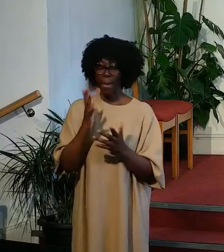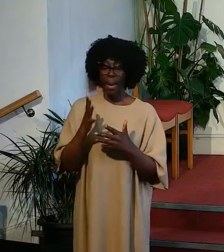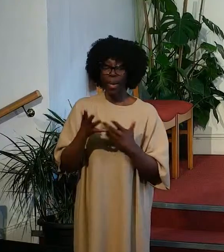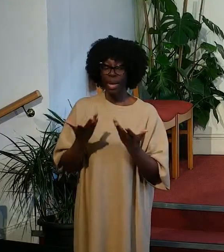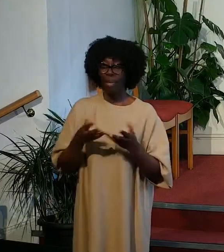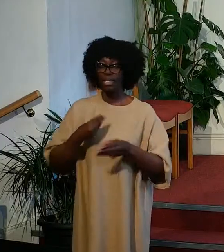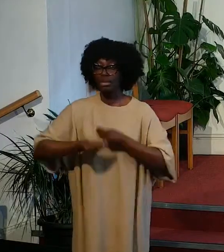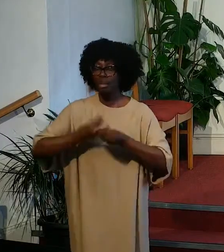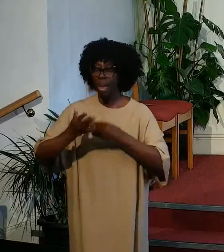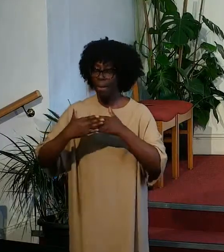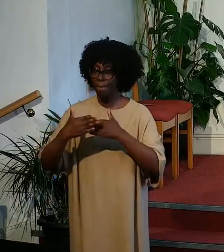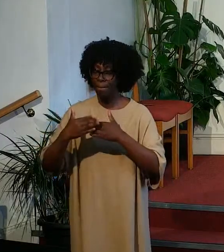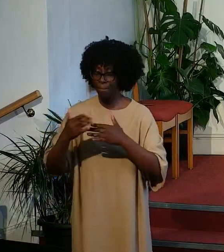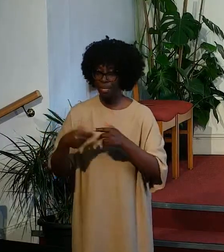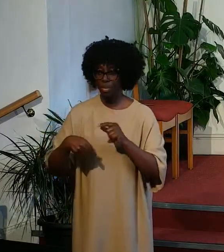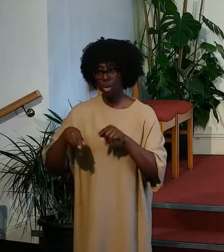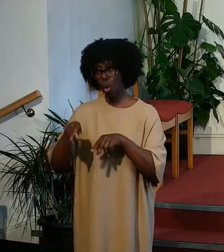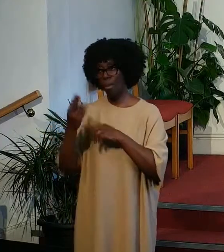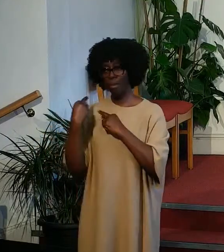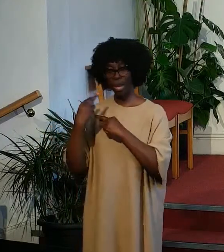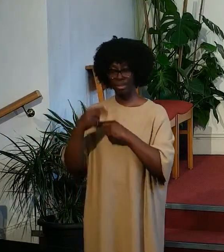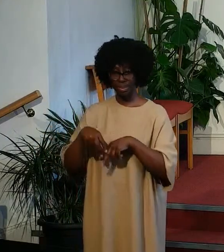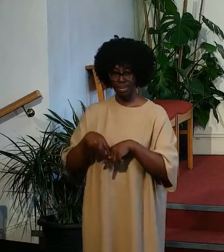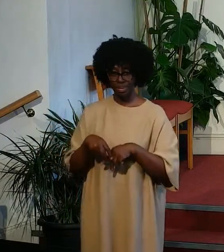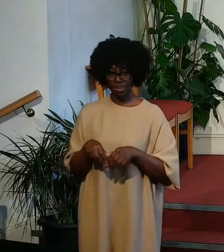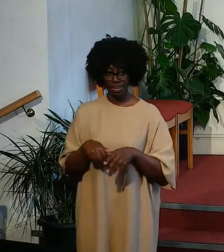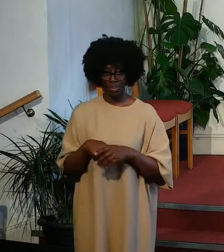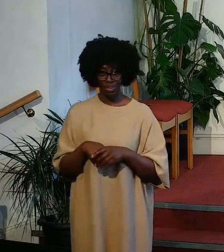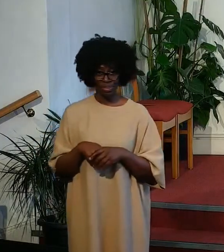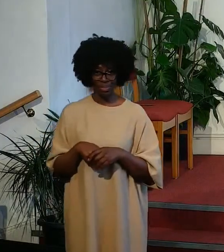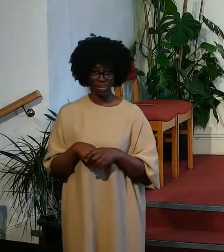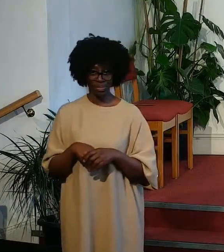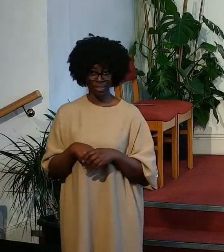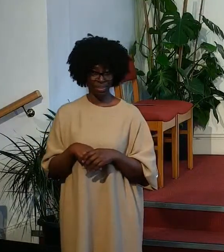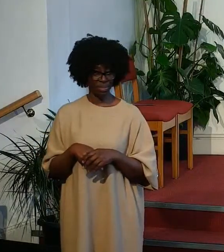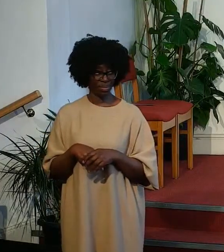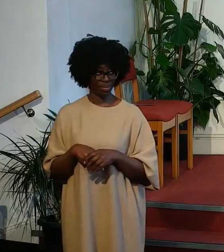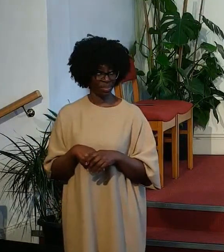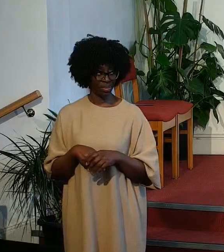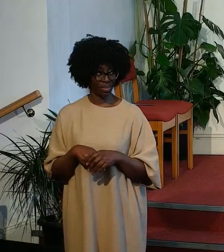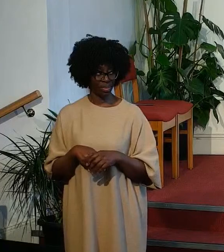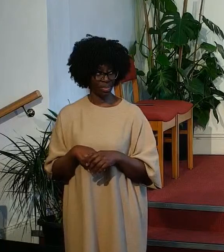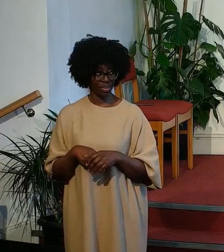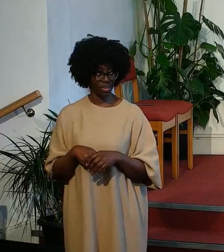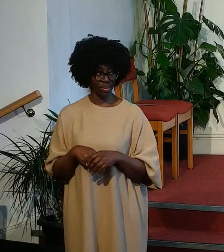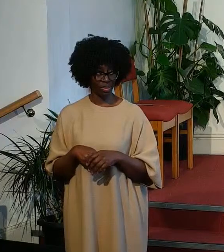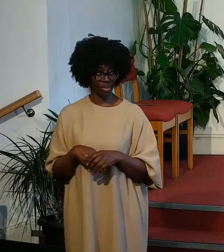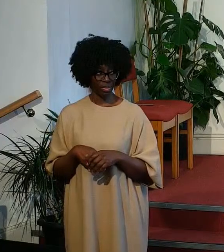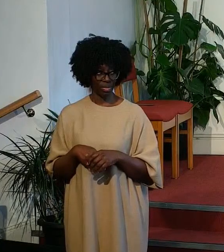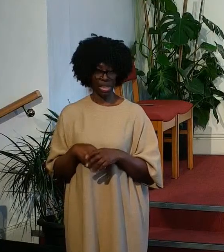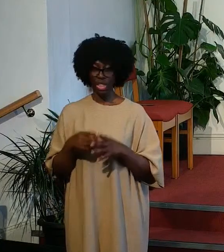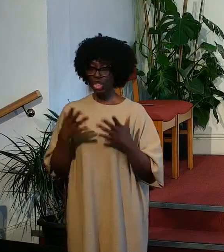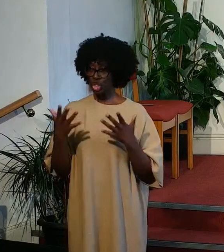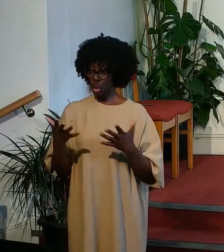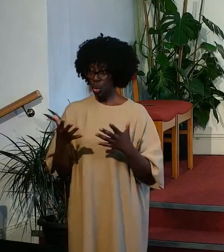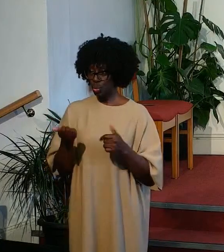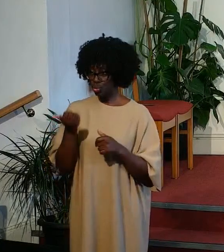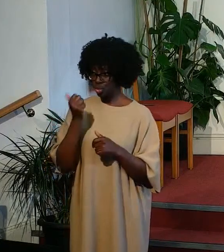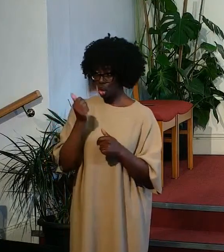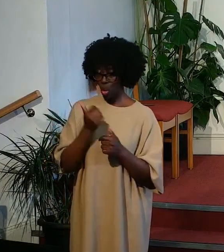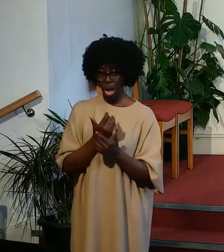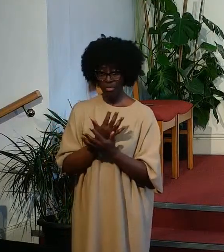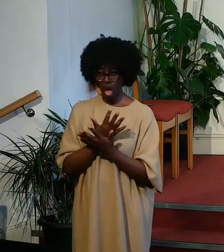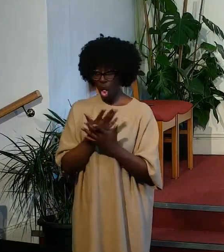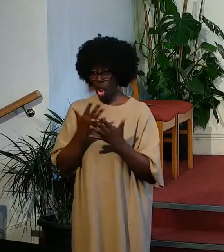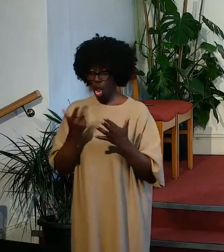Yeah, so maybe just to go back. So because we've got lots of what we call these metabolic illnesses, so